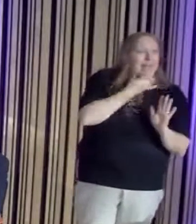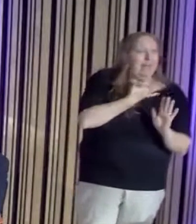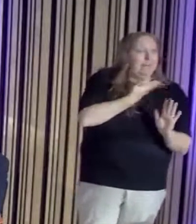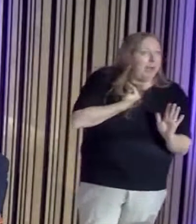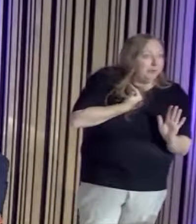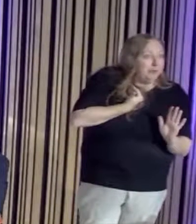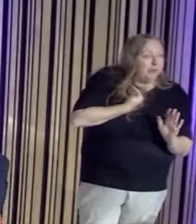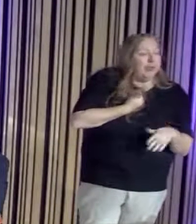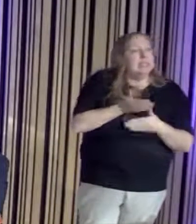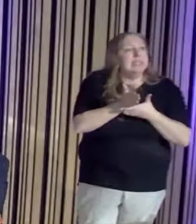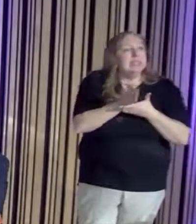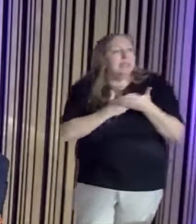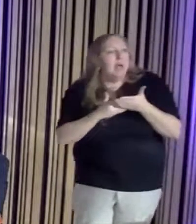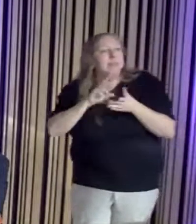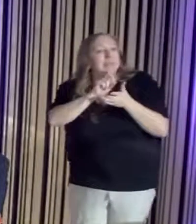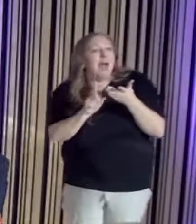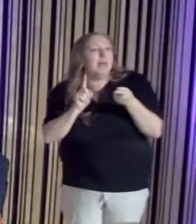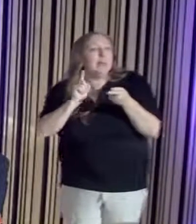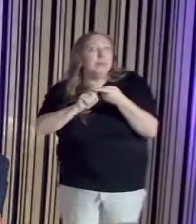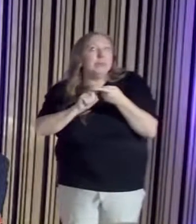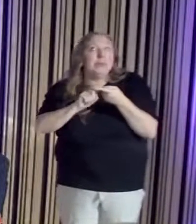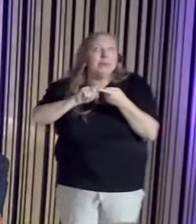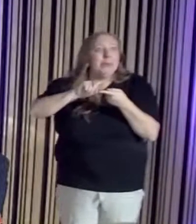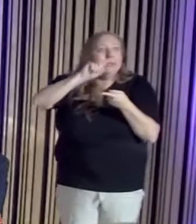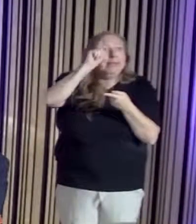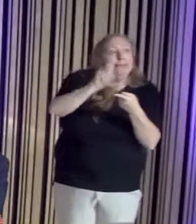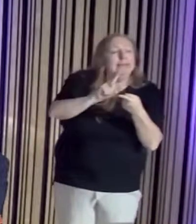ways in which the morphology can